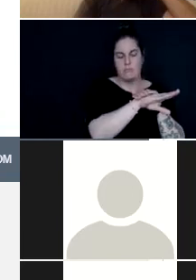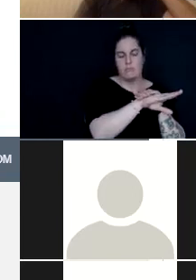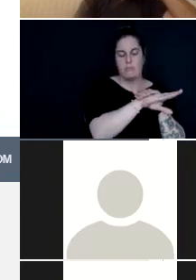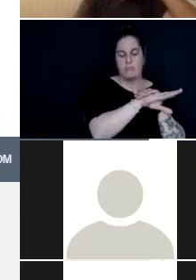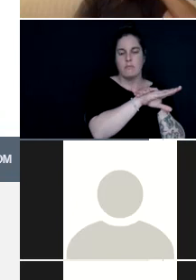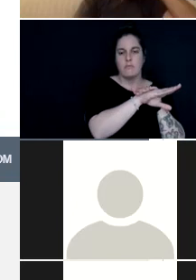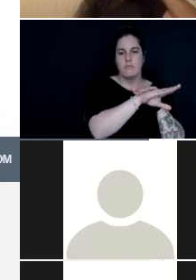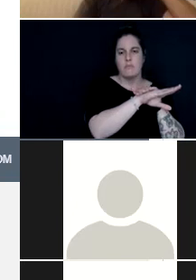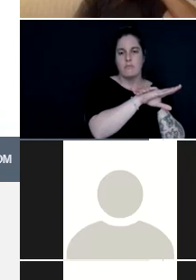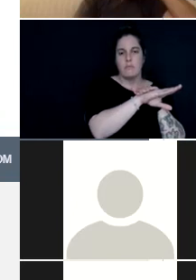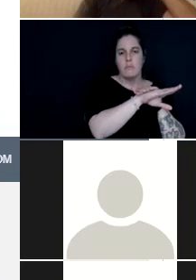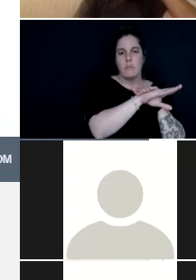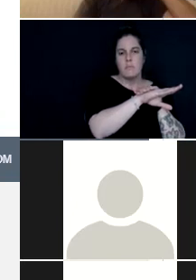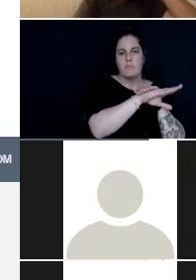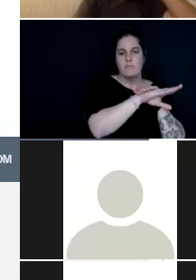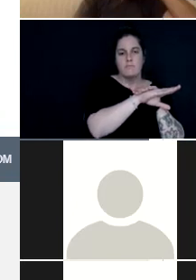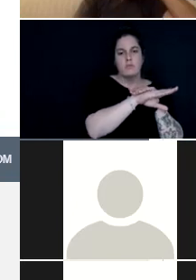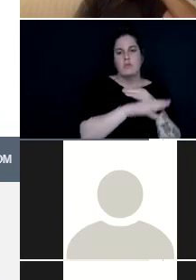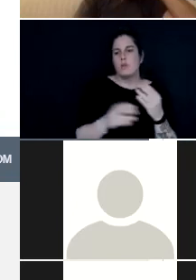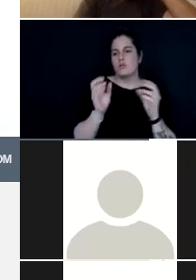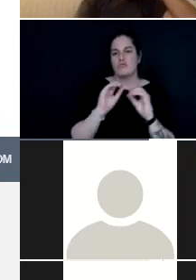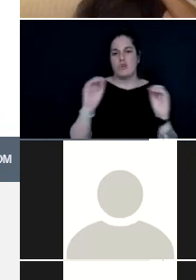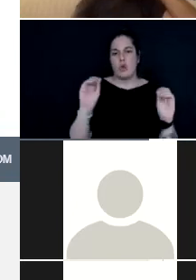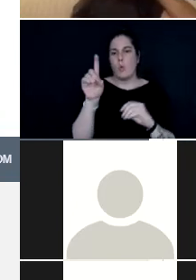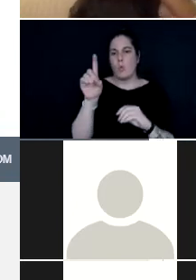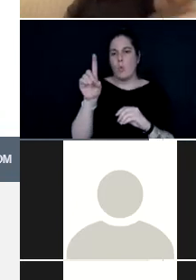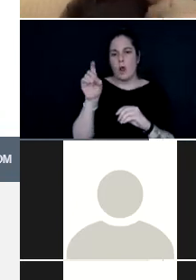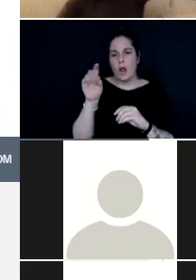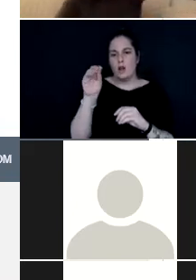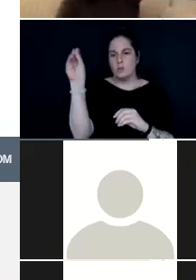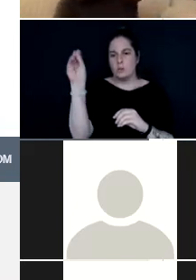So there's no 100% efficiency here.